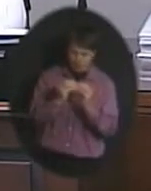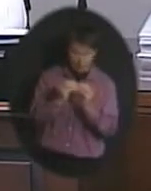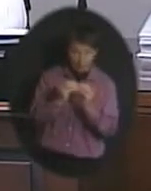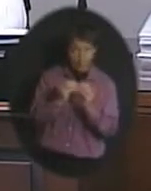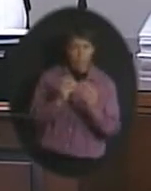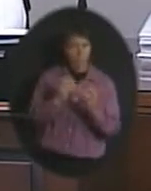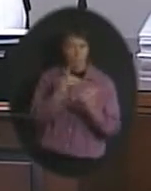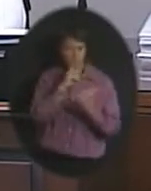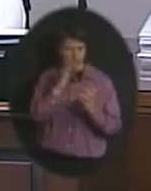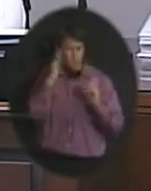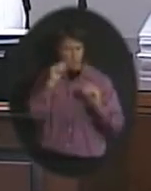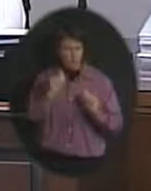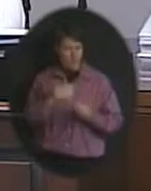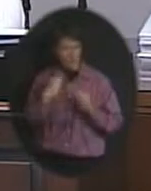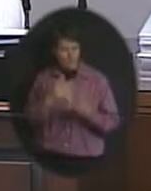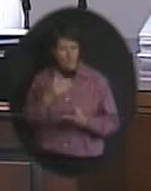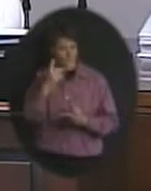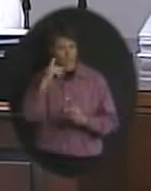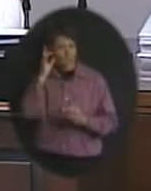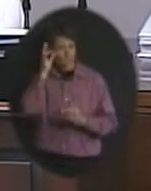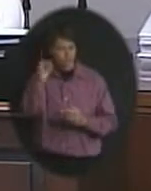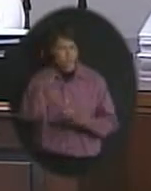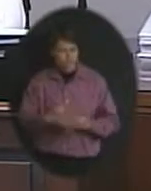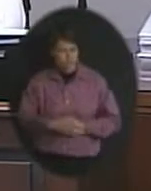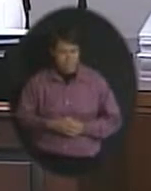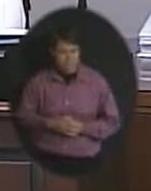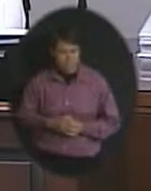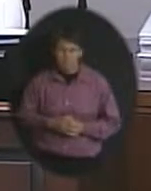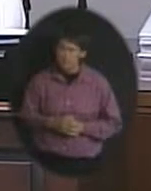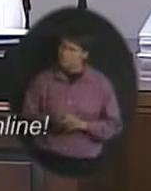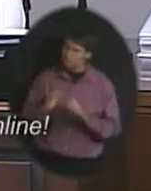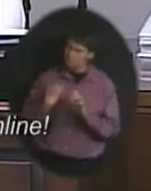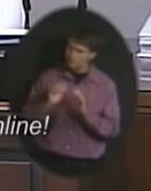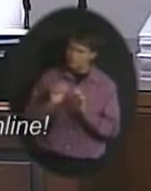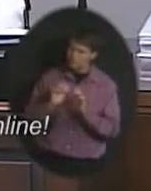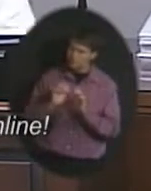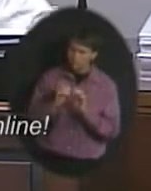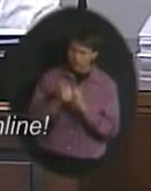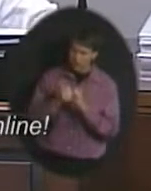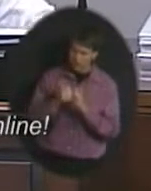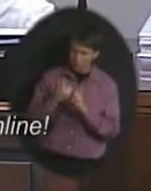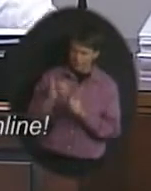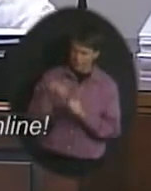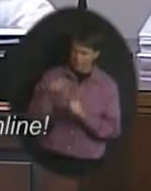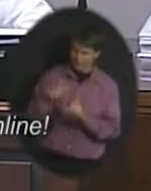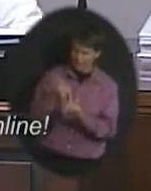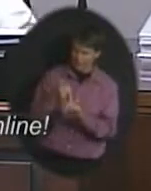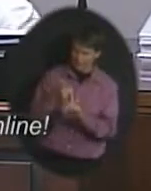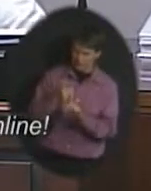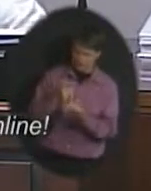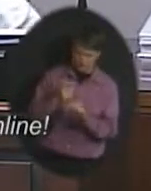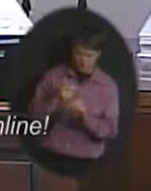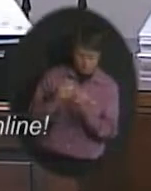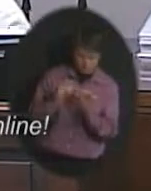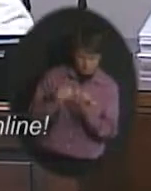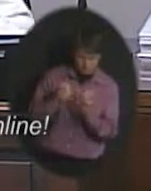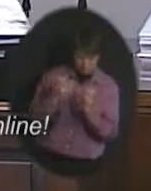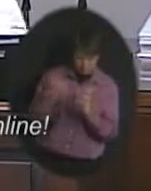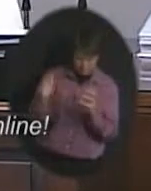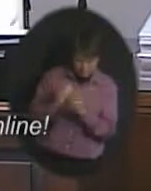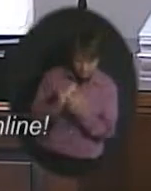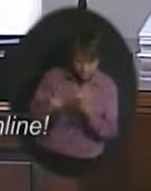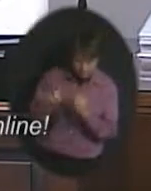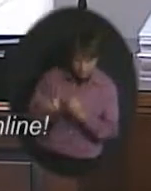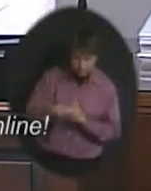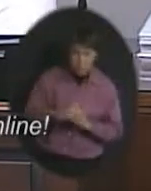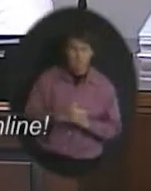really hope to give them that in the future. How are they holding up, especially in the classroom? Are we having very many damaged?